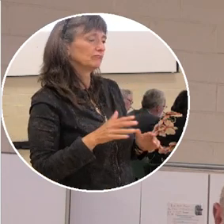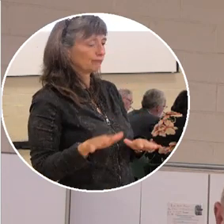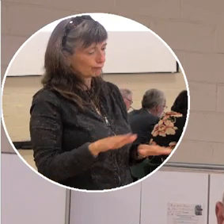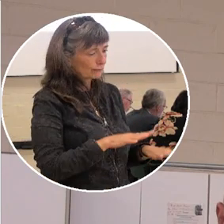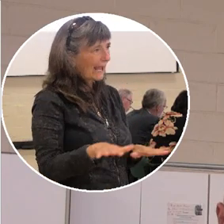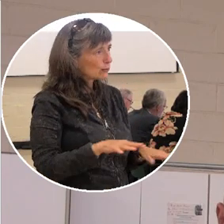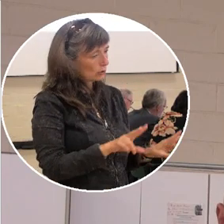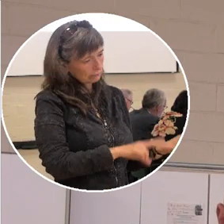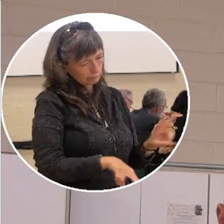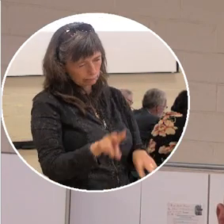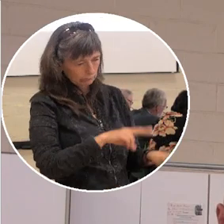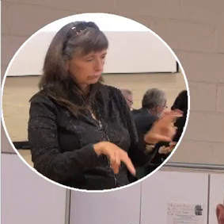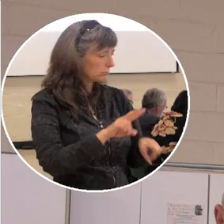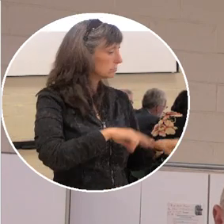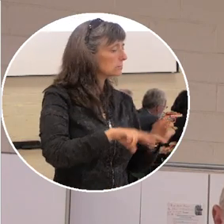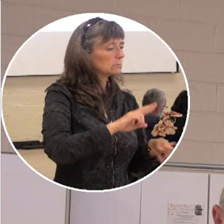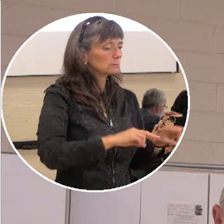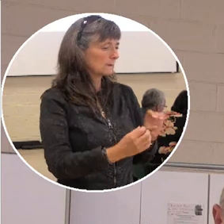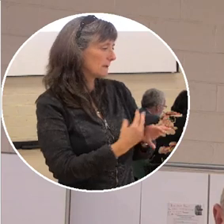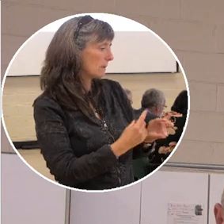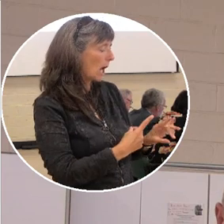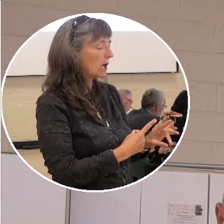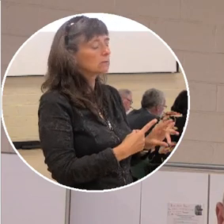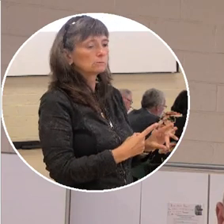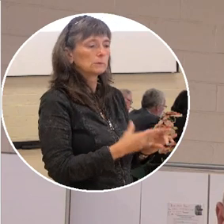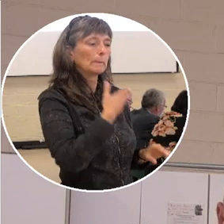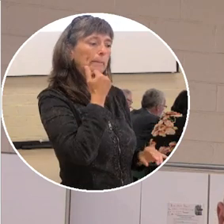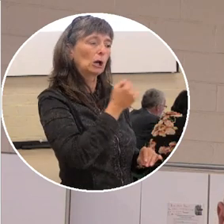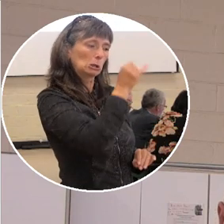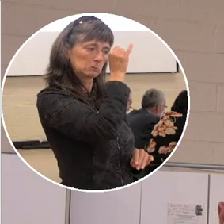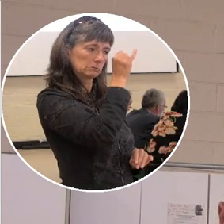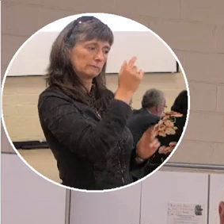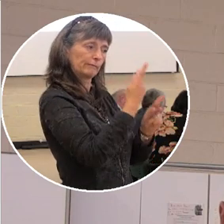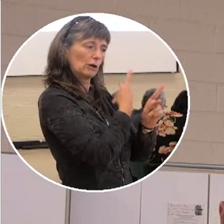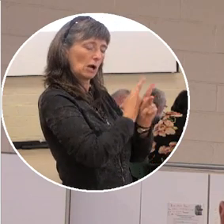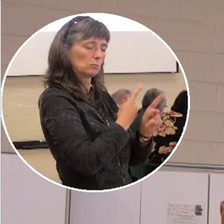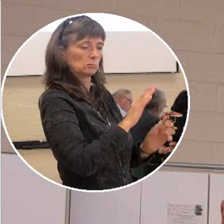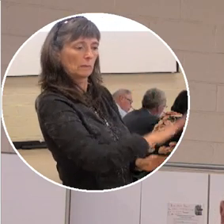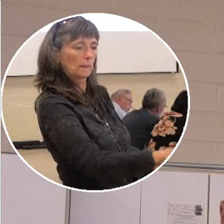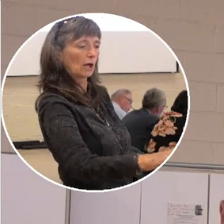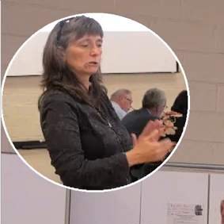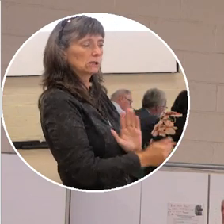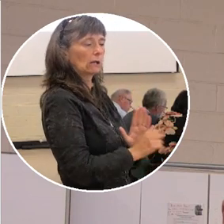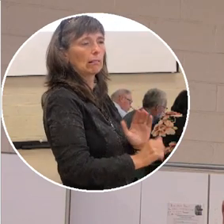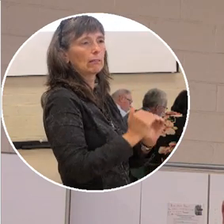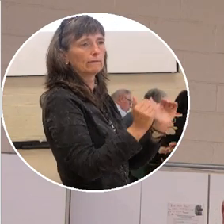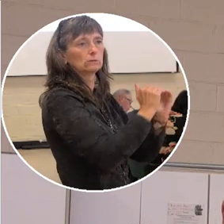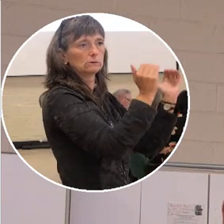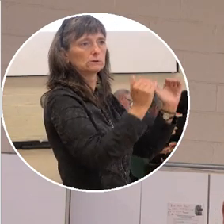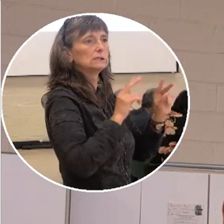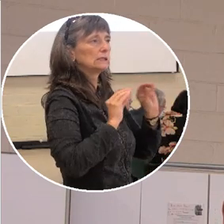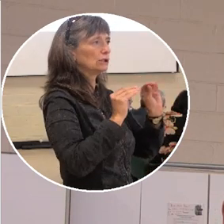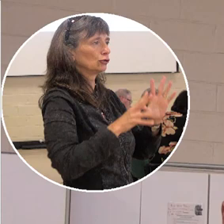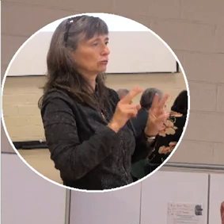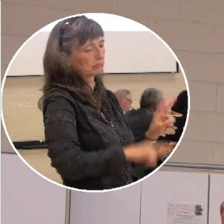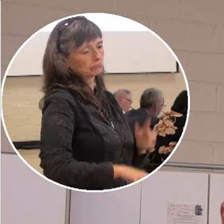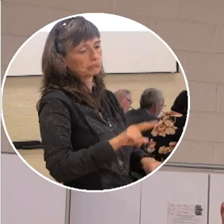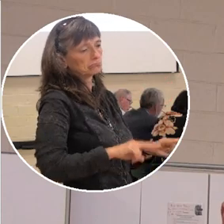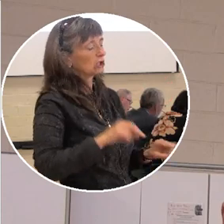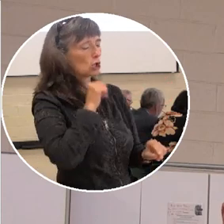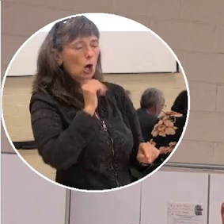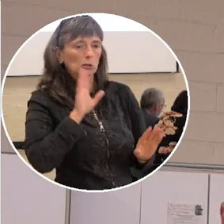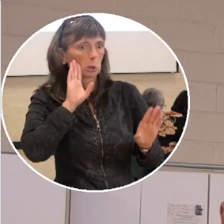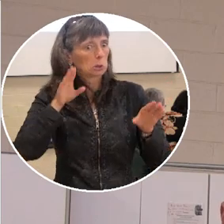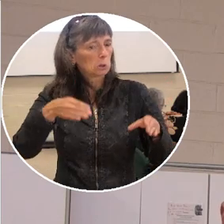much better feedback. In order to take part in the pilot, principals were required to get the approval of their